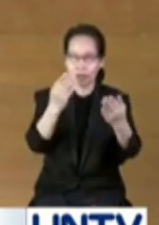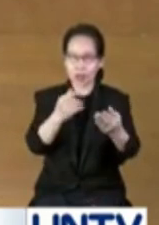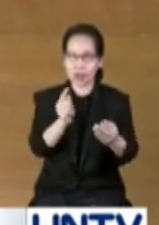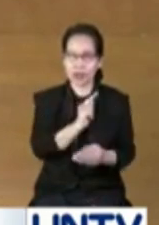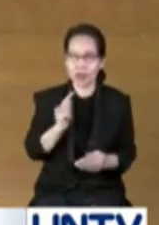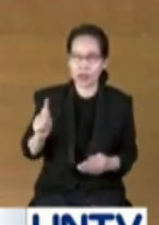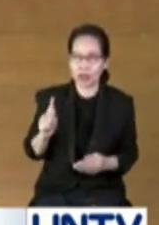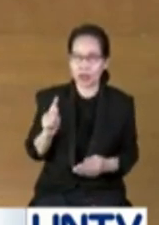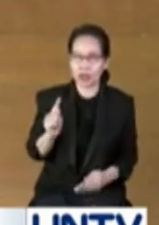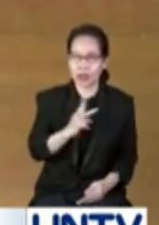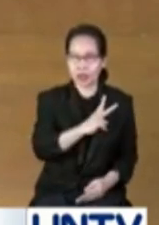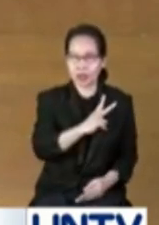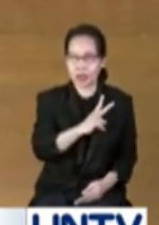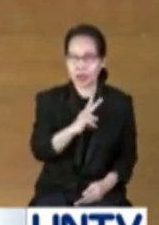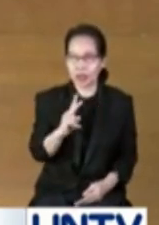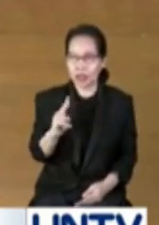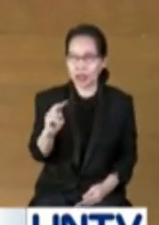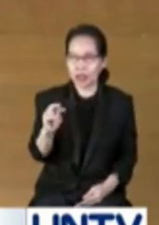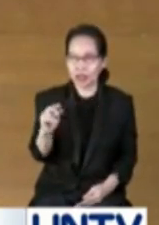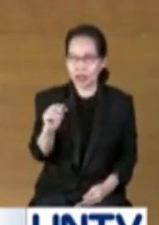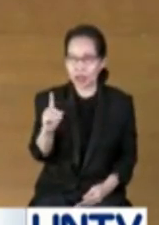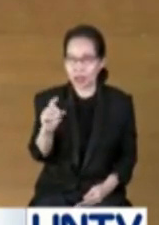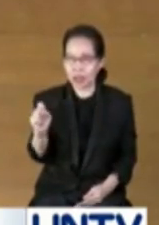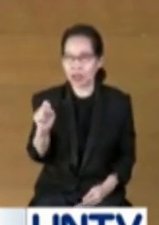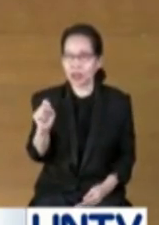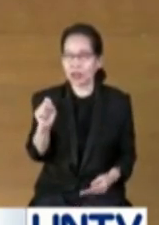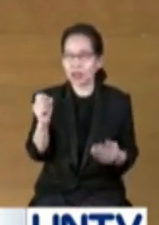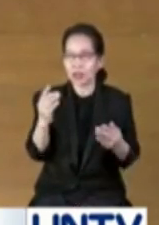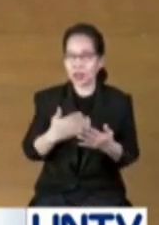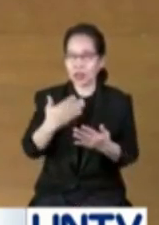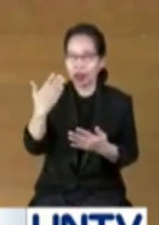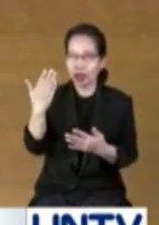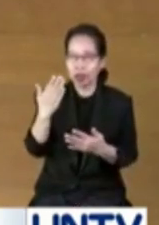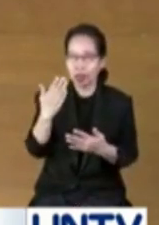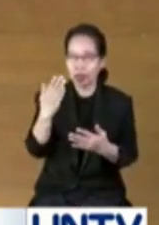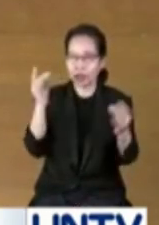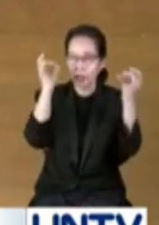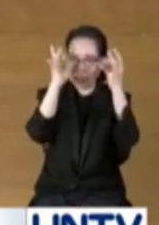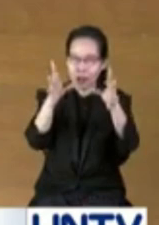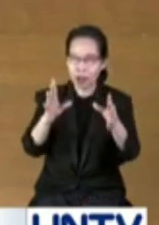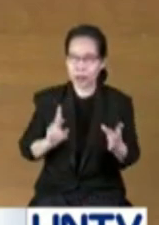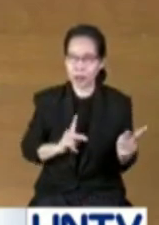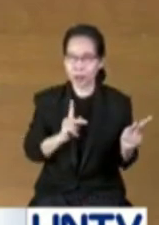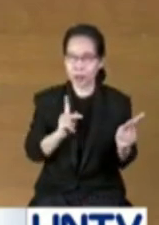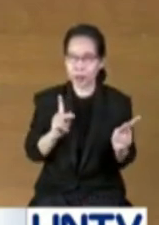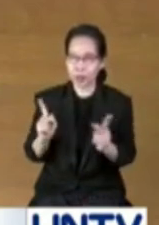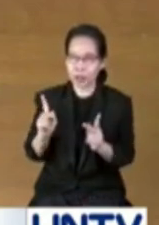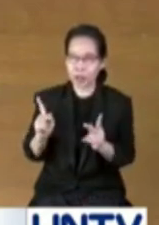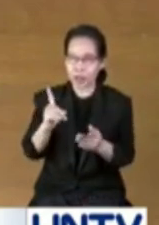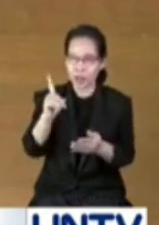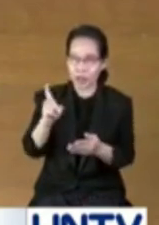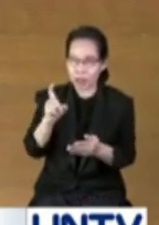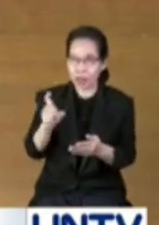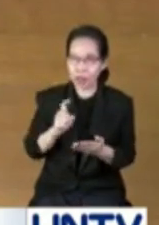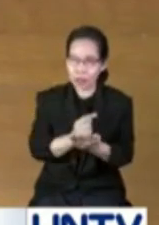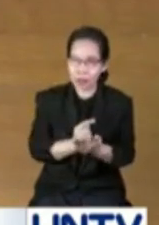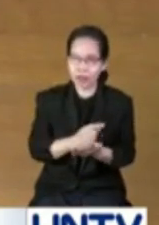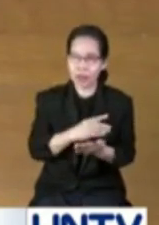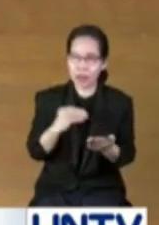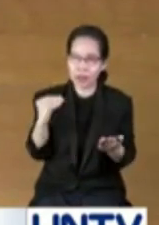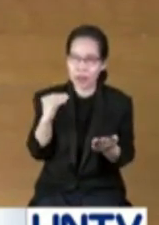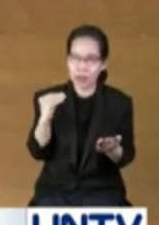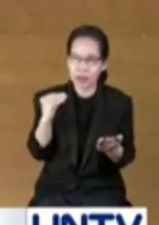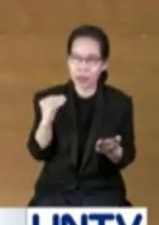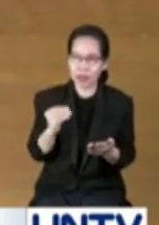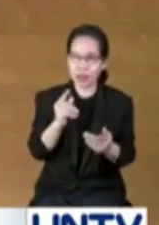HIV/AIDS. To stem the tide, the strategic plan is to ensure early diagnosis and treatment and ample testing sites